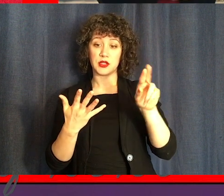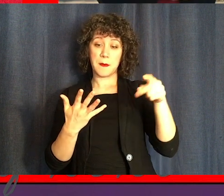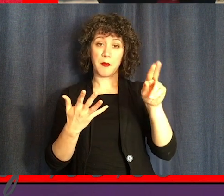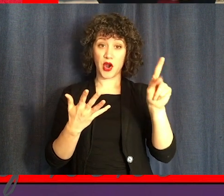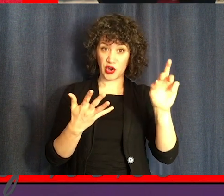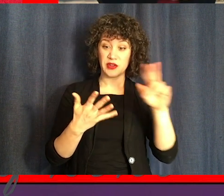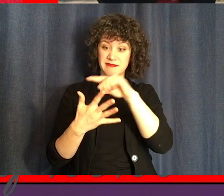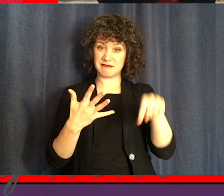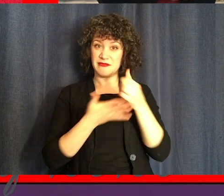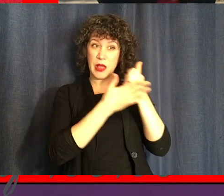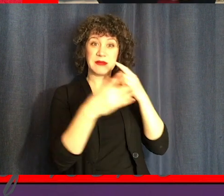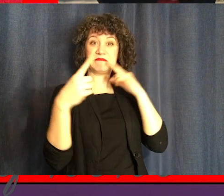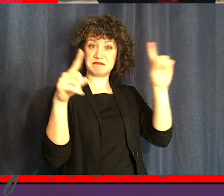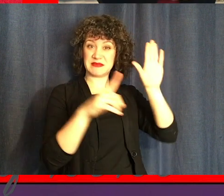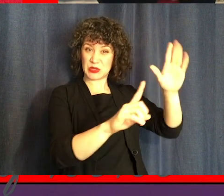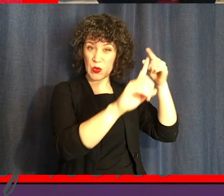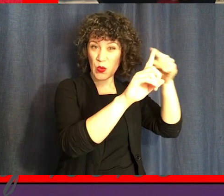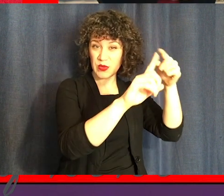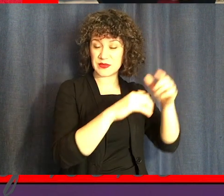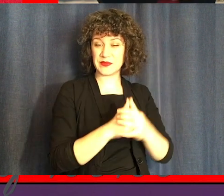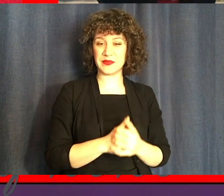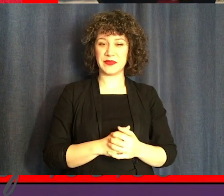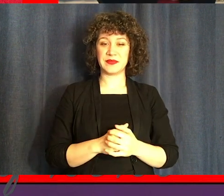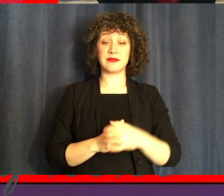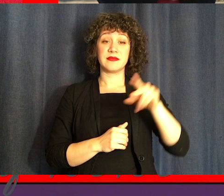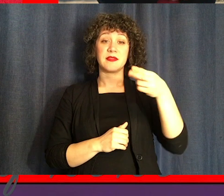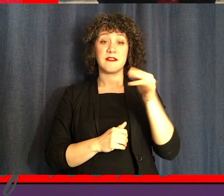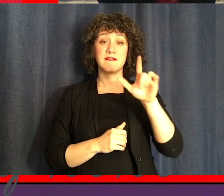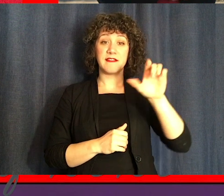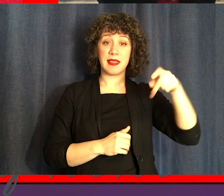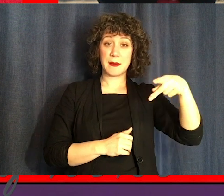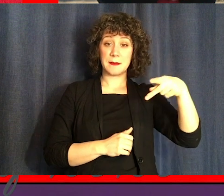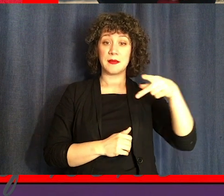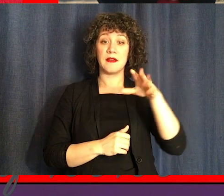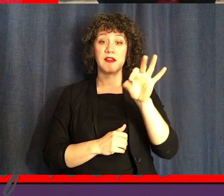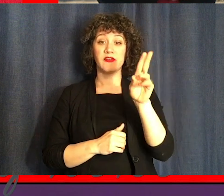Philip Fursov. Philip would like to thank his family and friends.